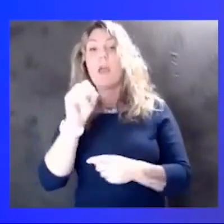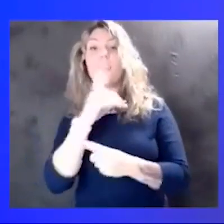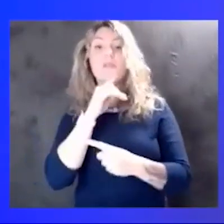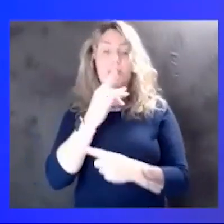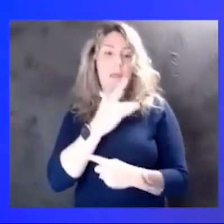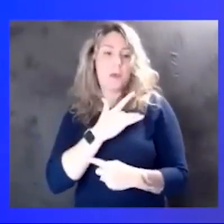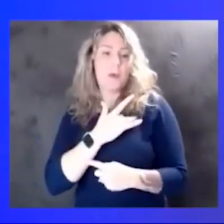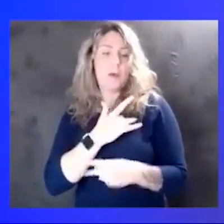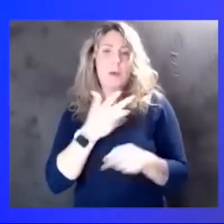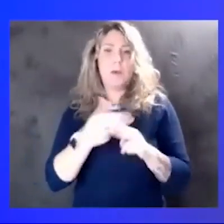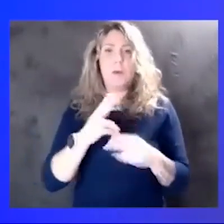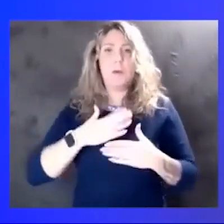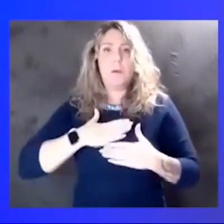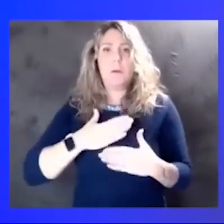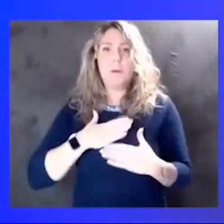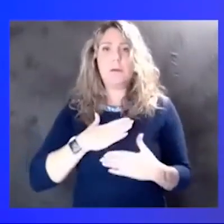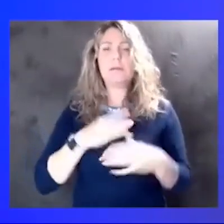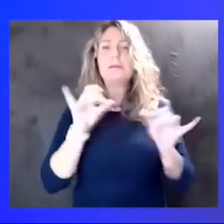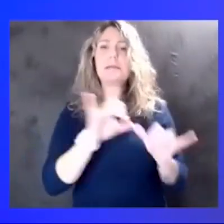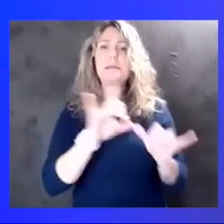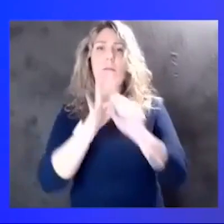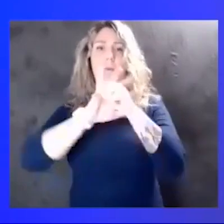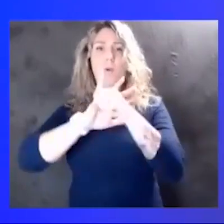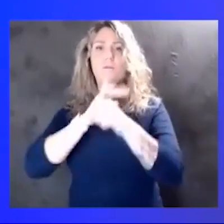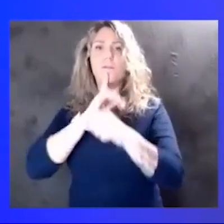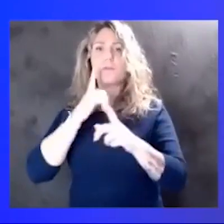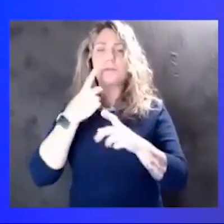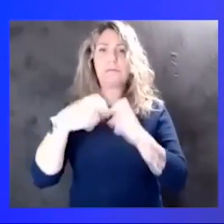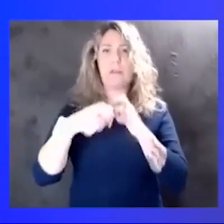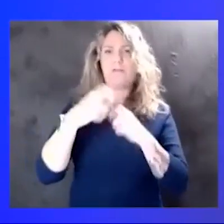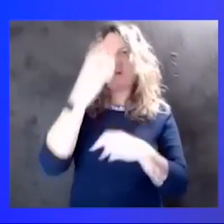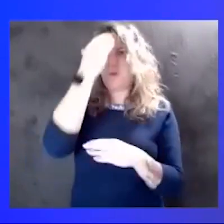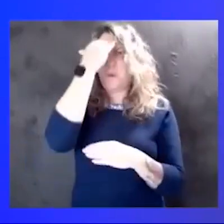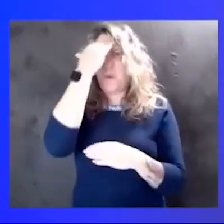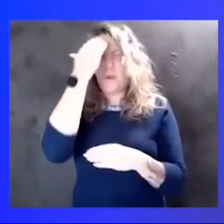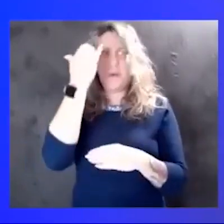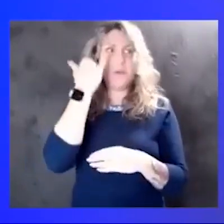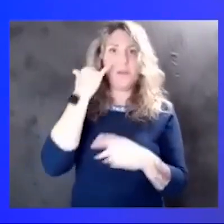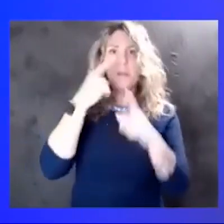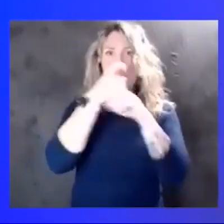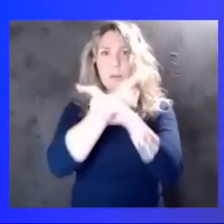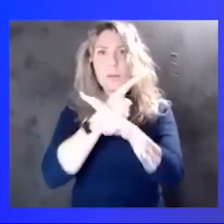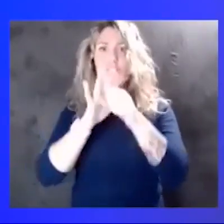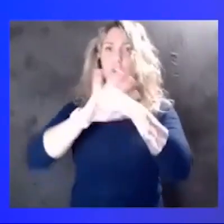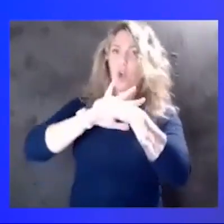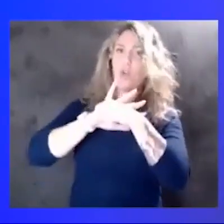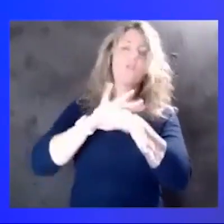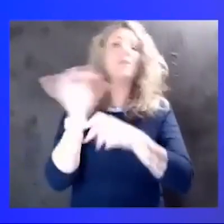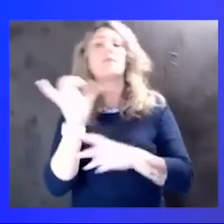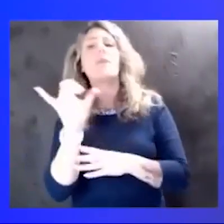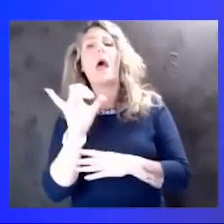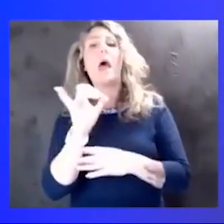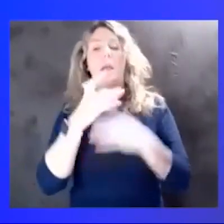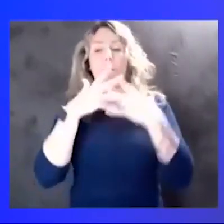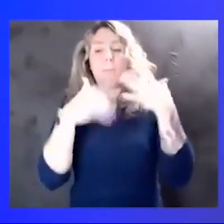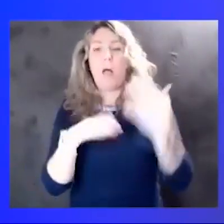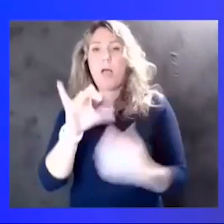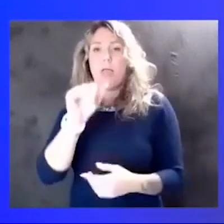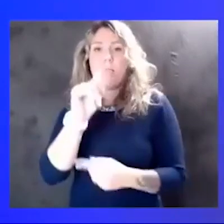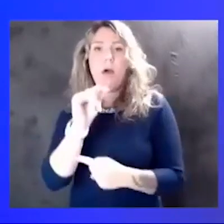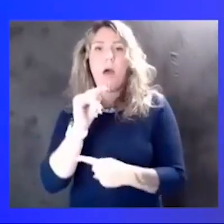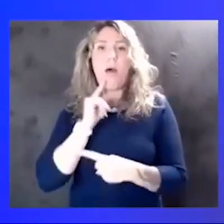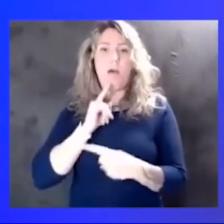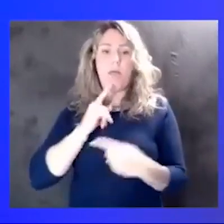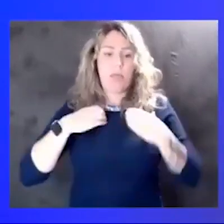similar to what you would get with COVID. So it was going to be very difficult for me to know, am I having a complication of COVID such as a blood clot in my lungs, or is this just